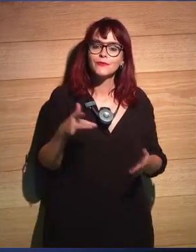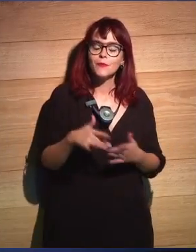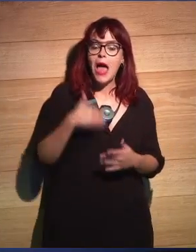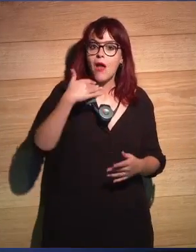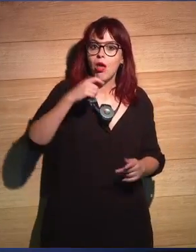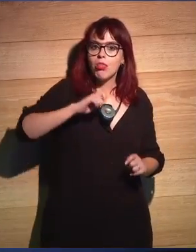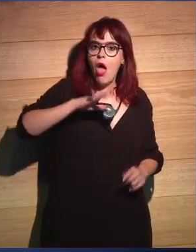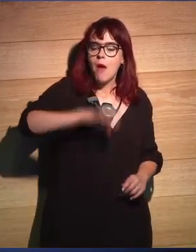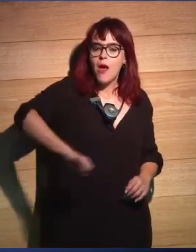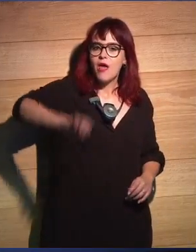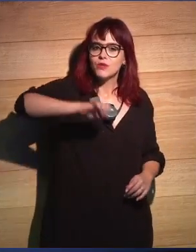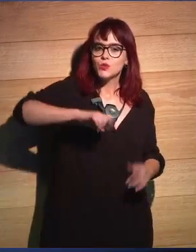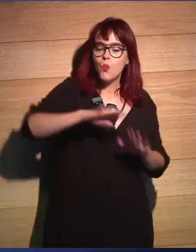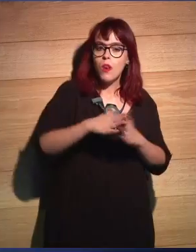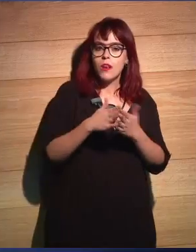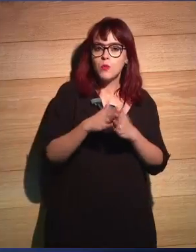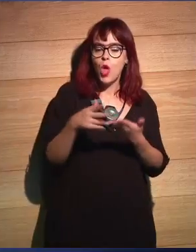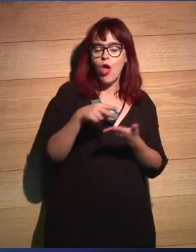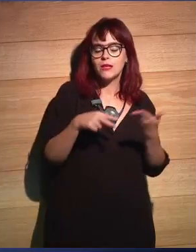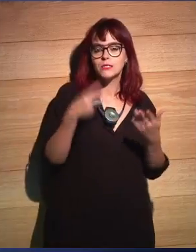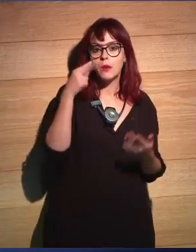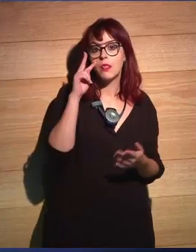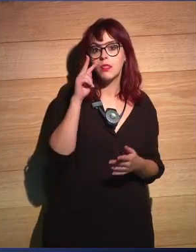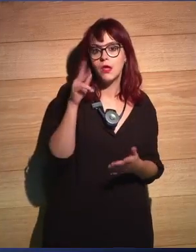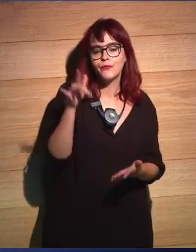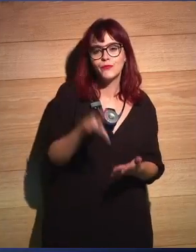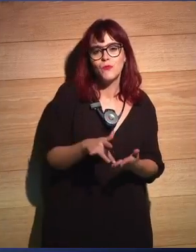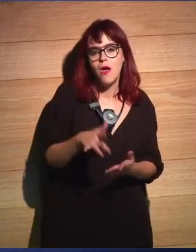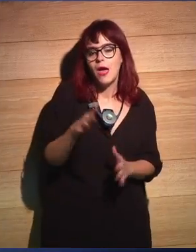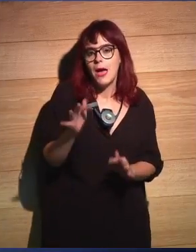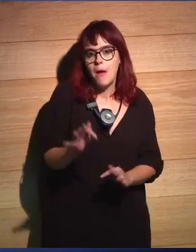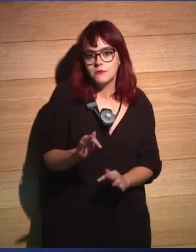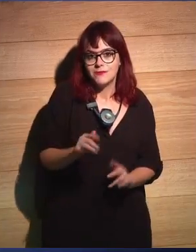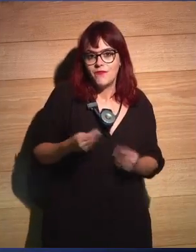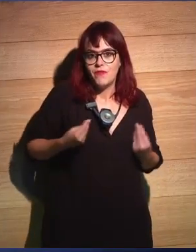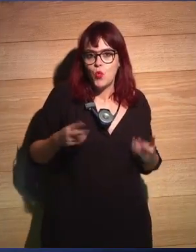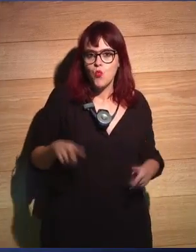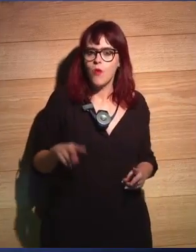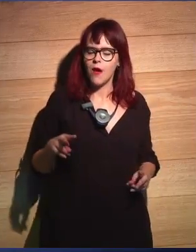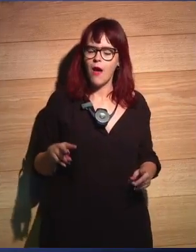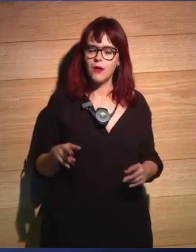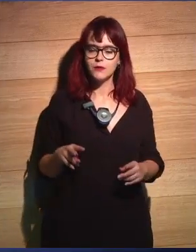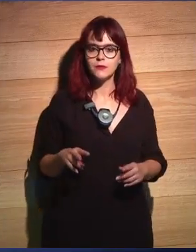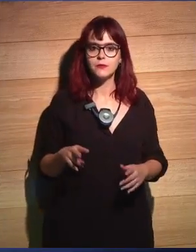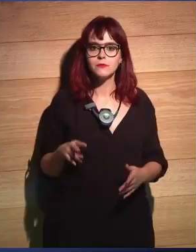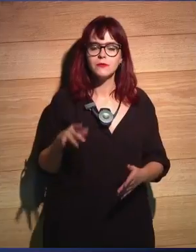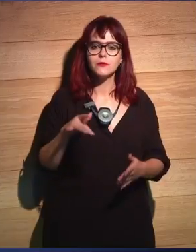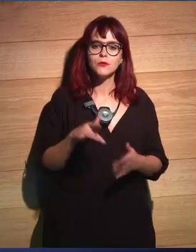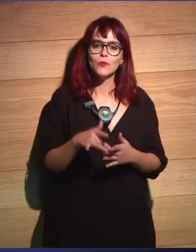that something that I'm amazed with is to open a book where I can read of an experience that I